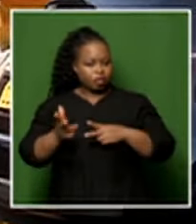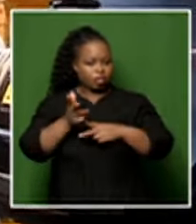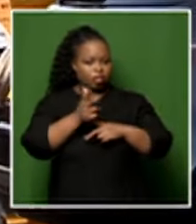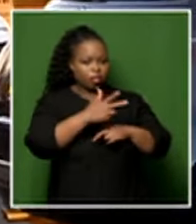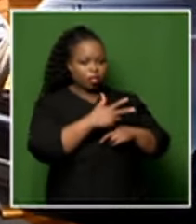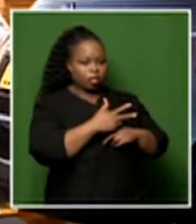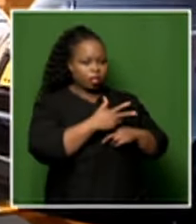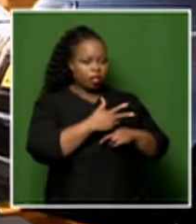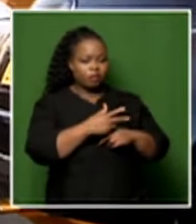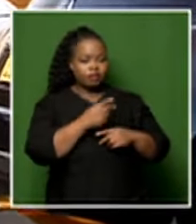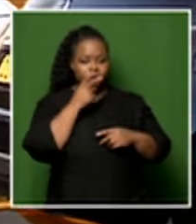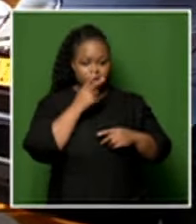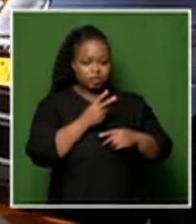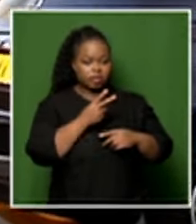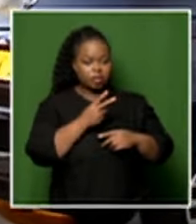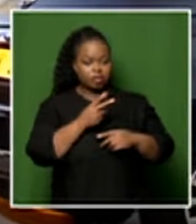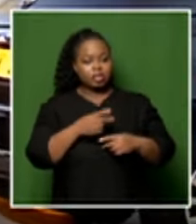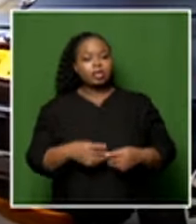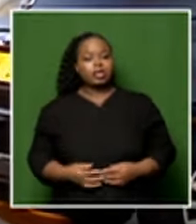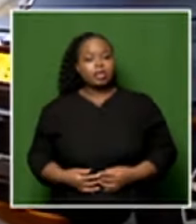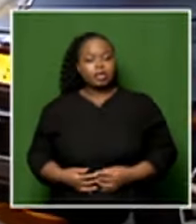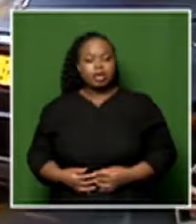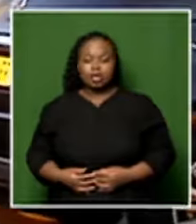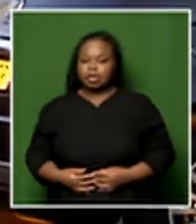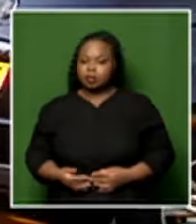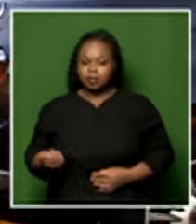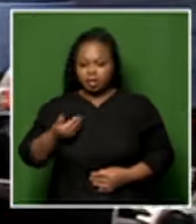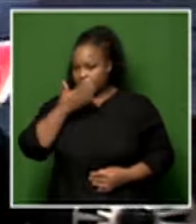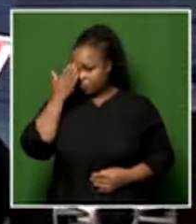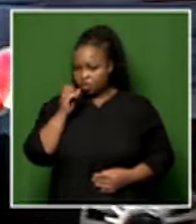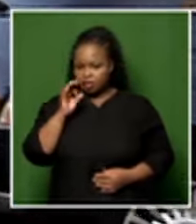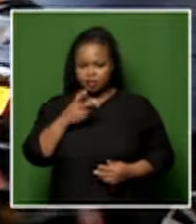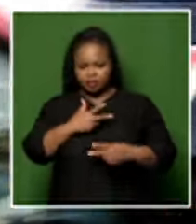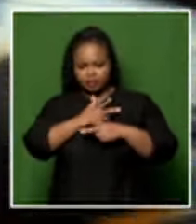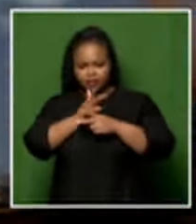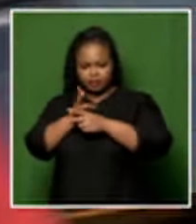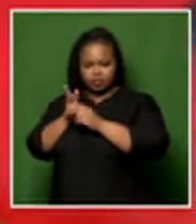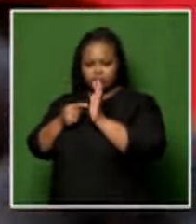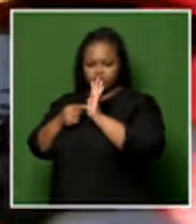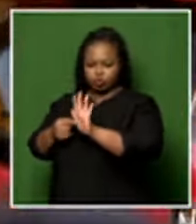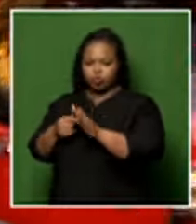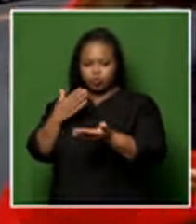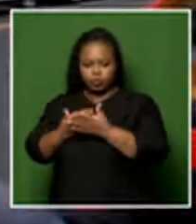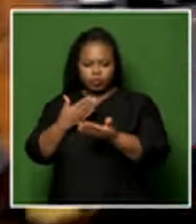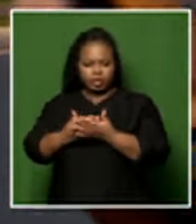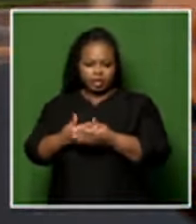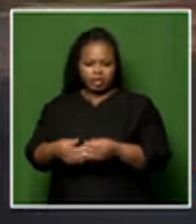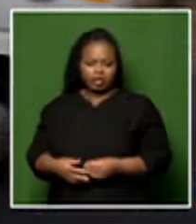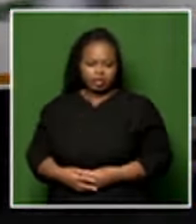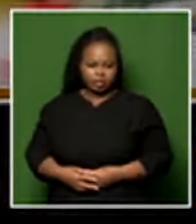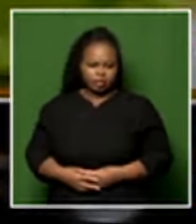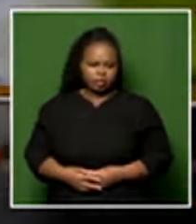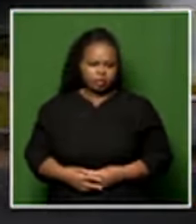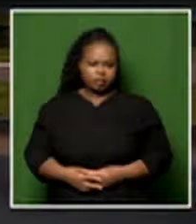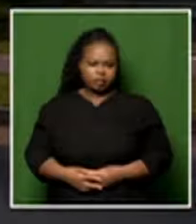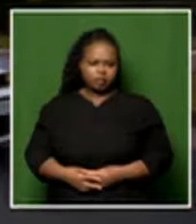person's colleague's back, I don't know if he might be able to turn that side. There is a sun. You will